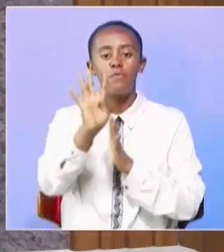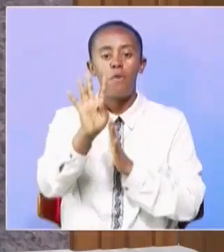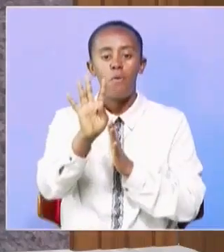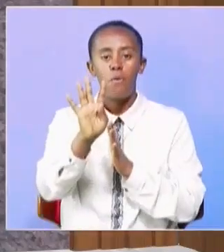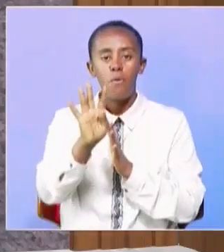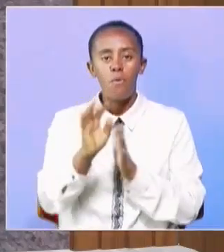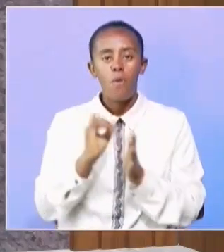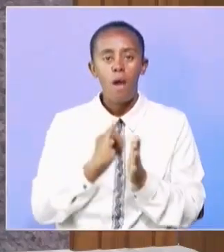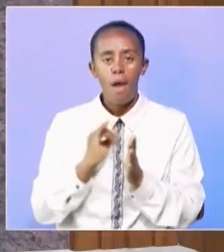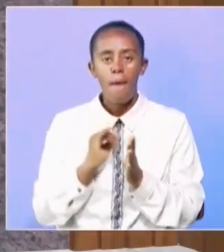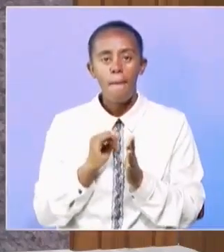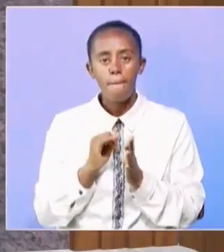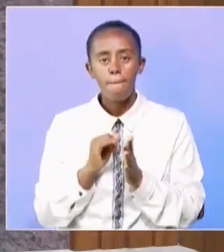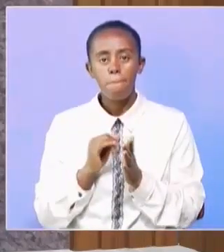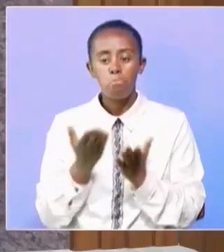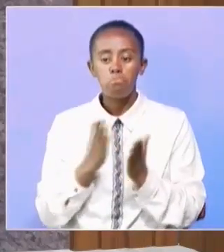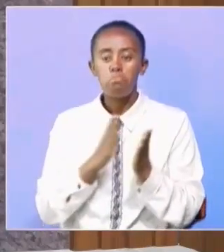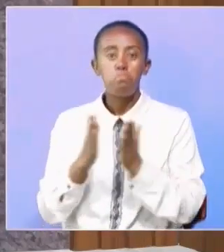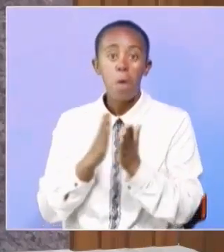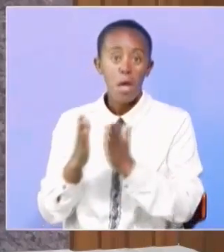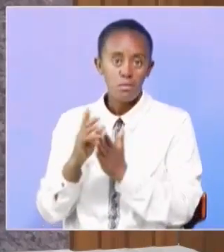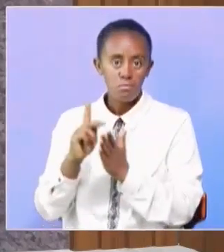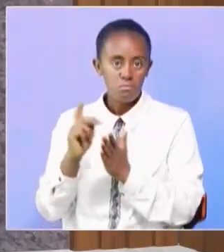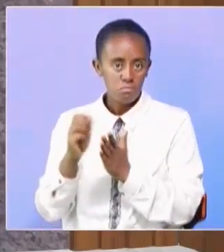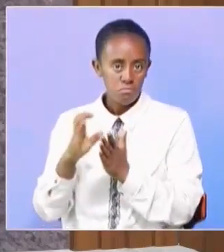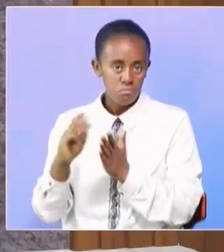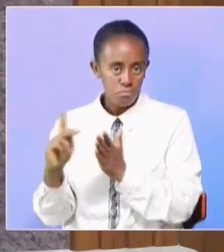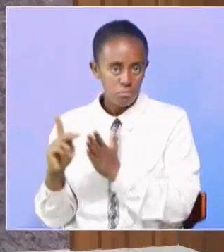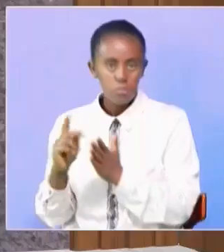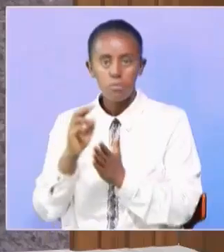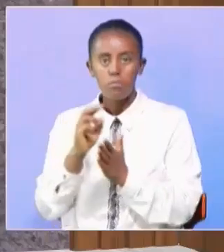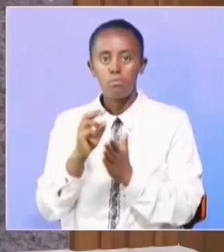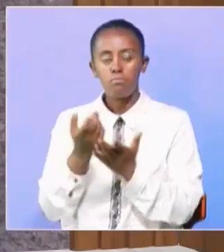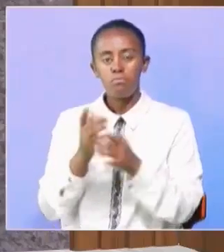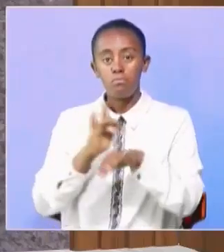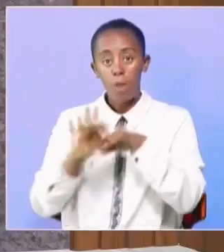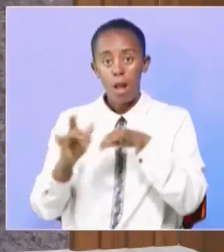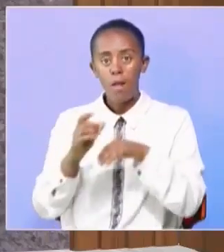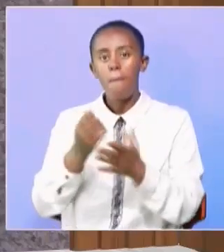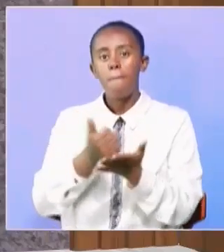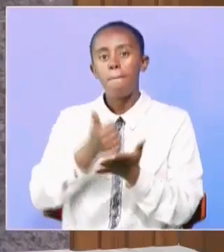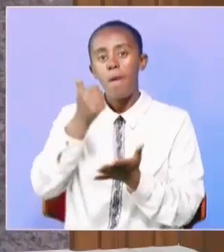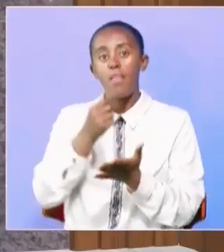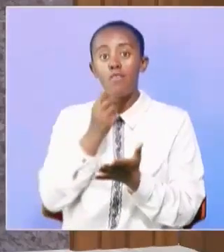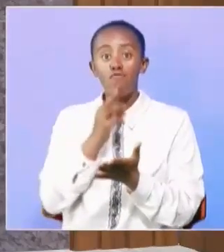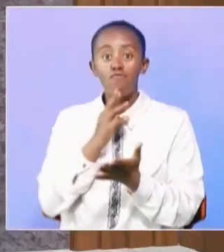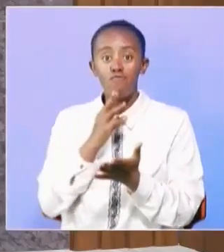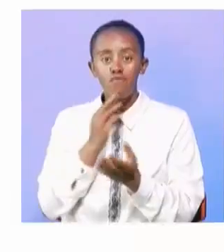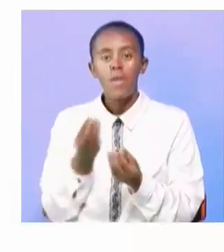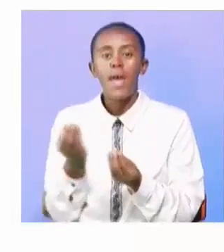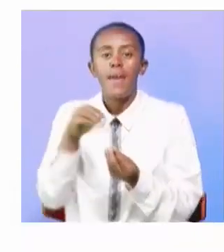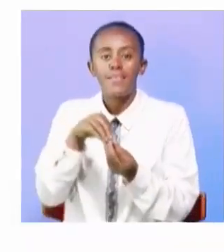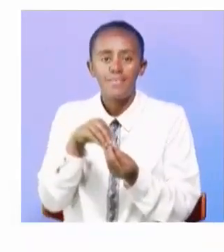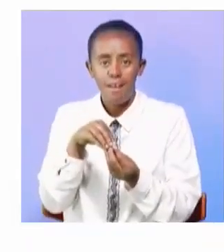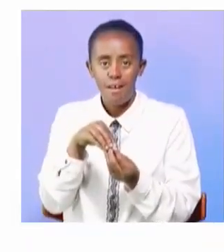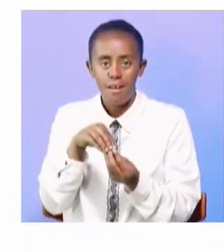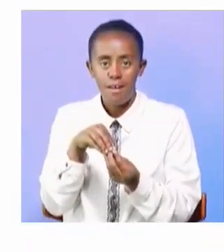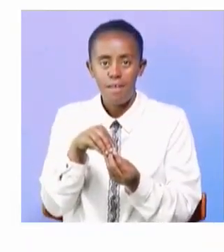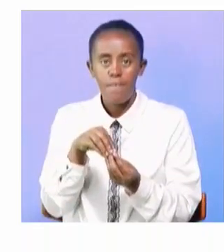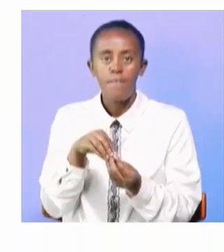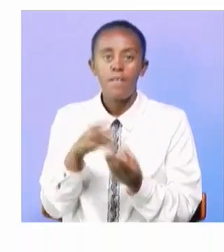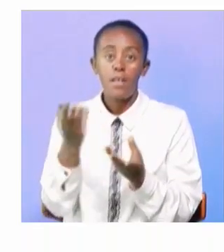packed an bottle of water for the trip. What? An extra